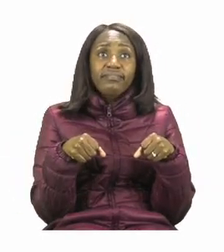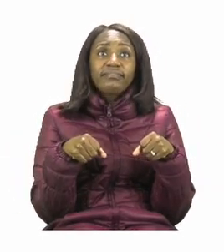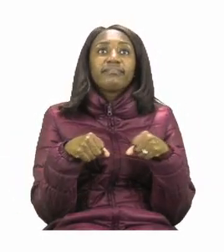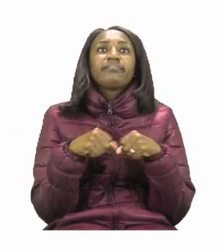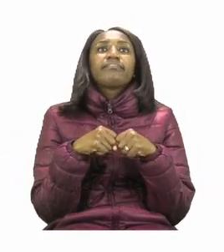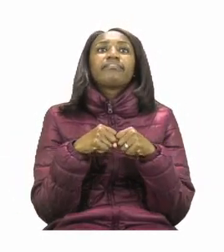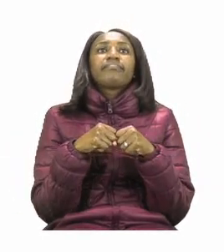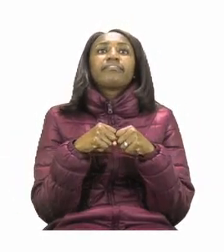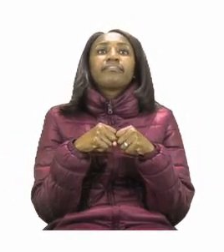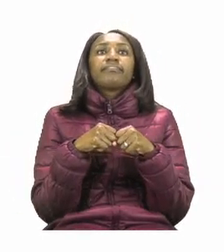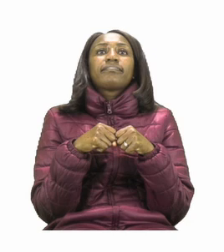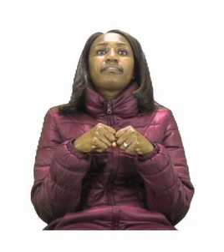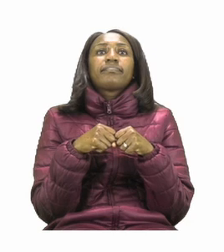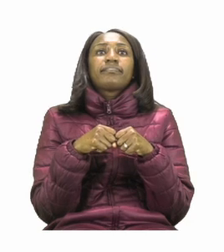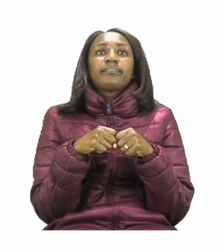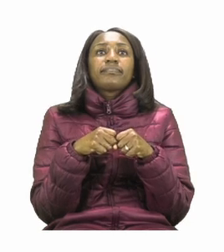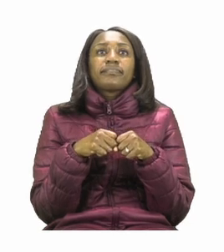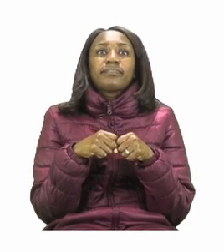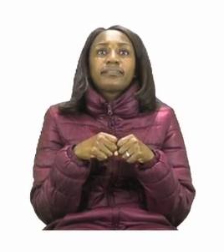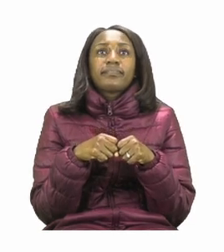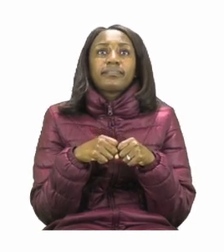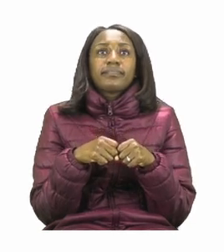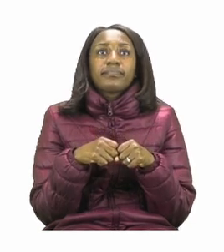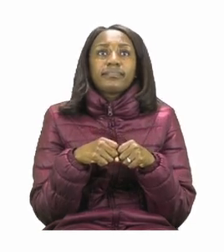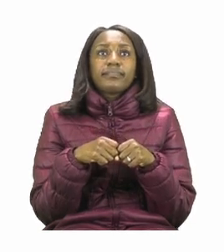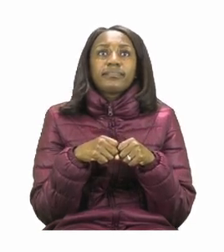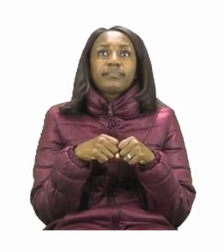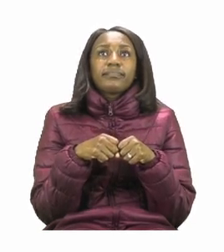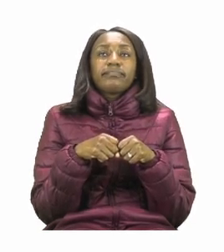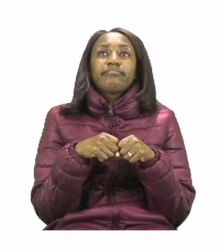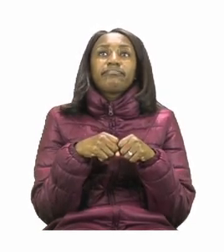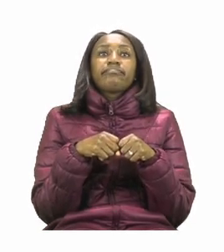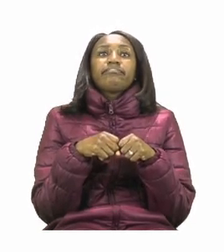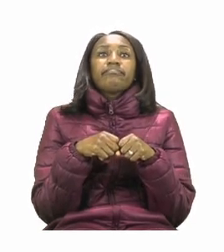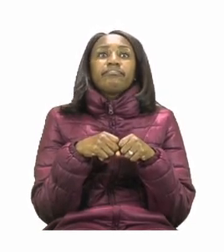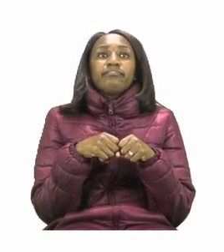Should we run down the stairs?